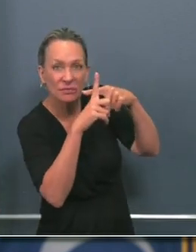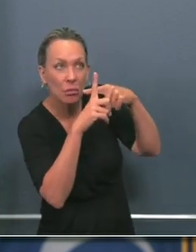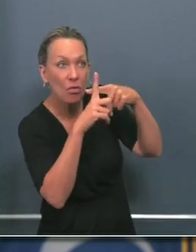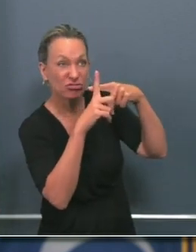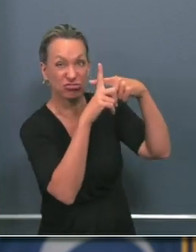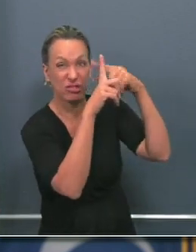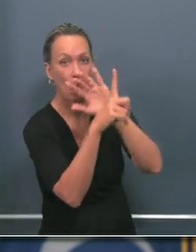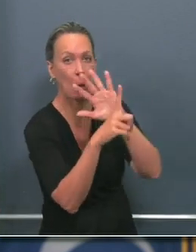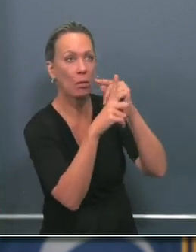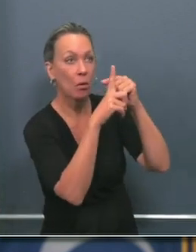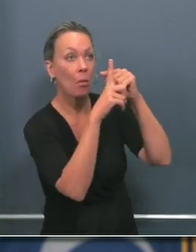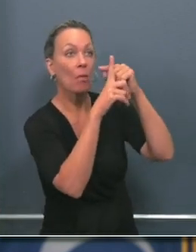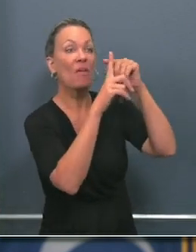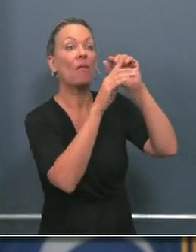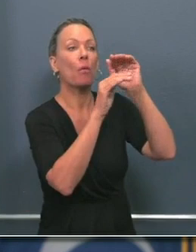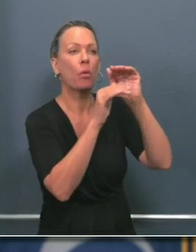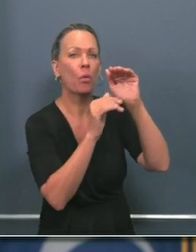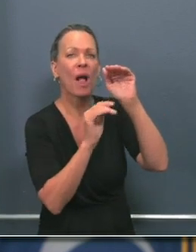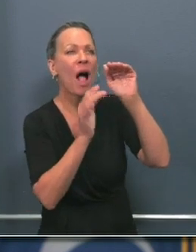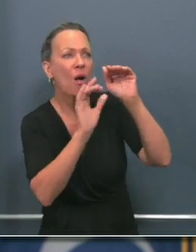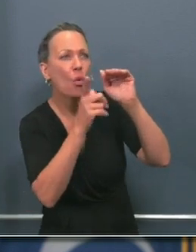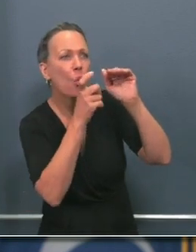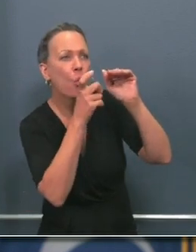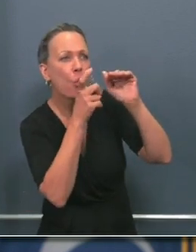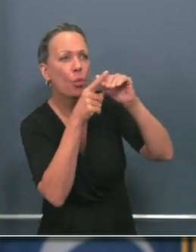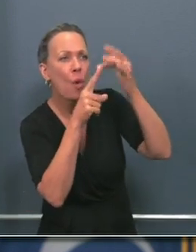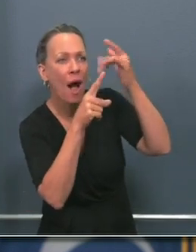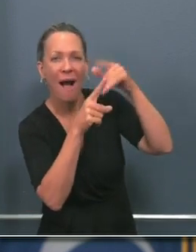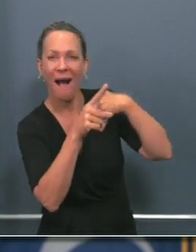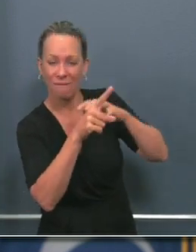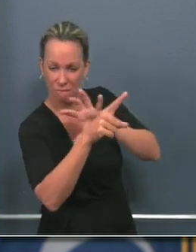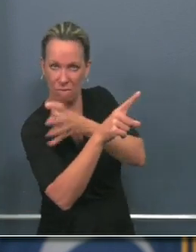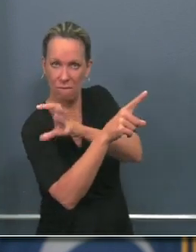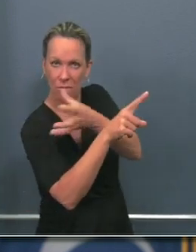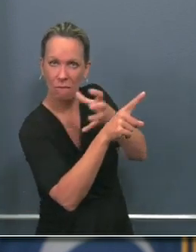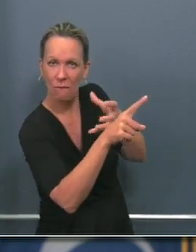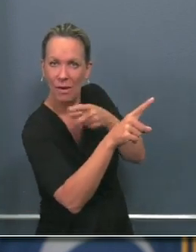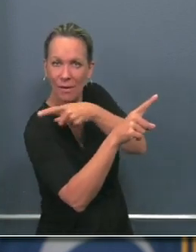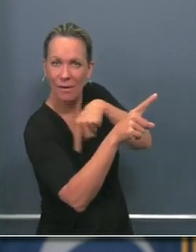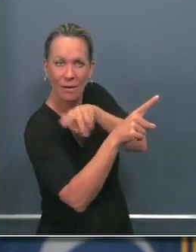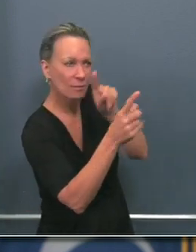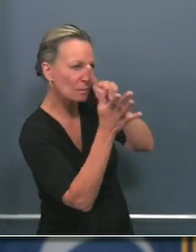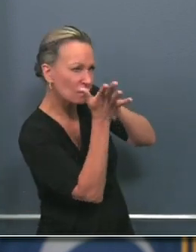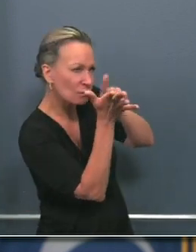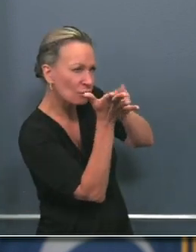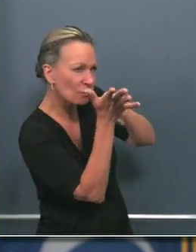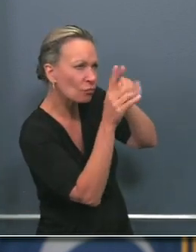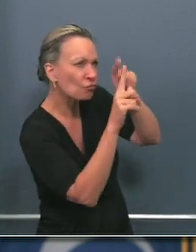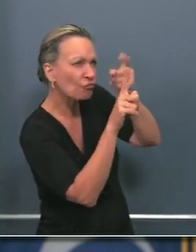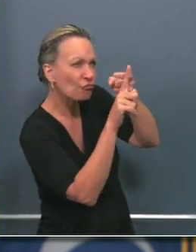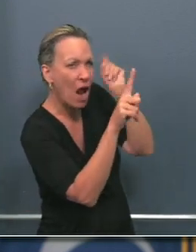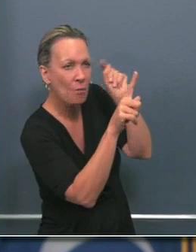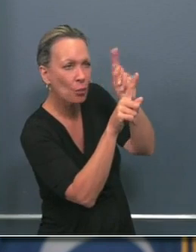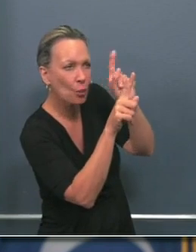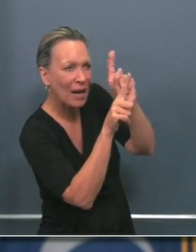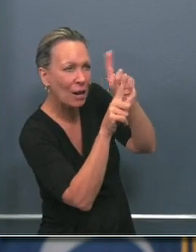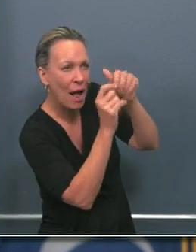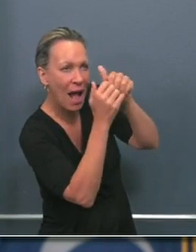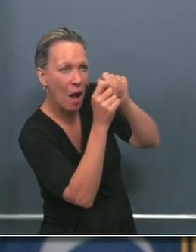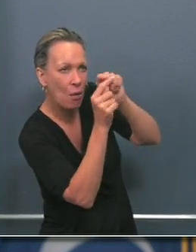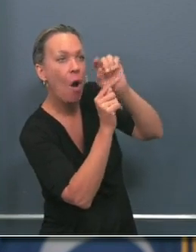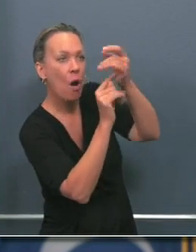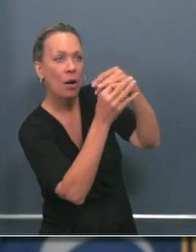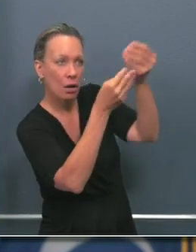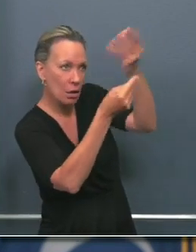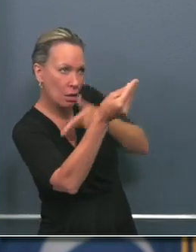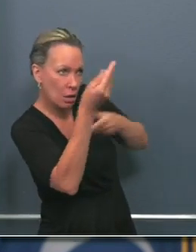all of those factors coming together and beginning to paint a different picture in terms of our capacity to deliver on what we're promoting,